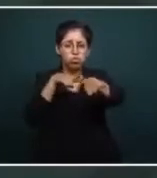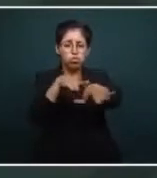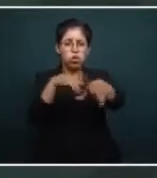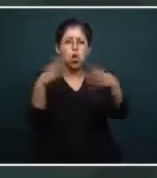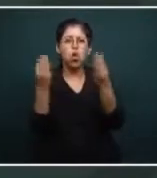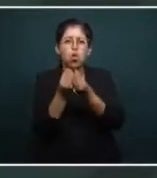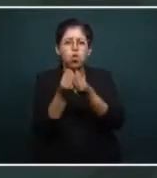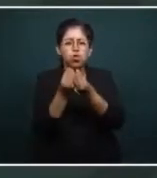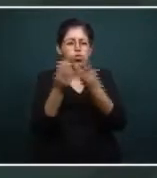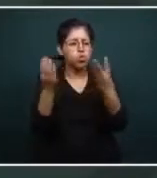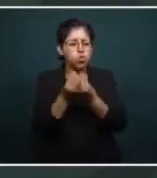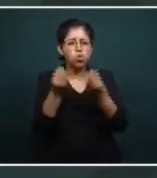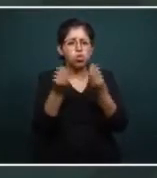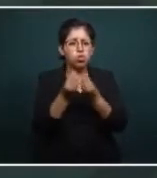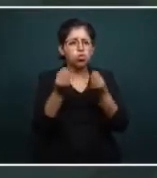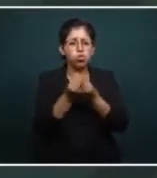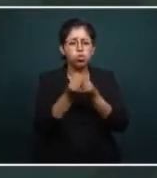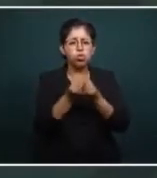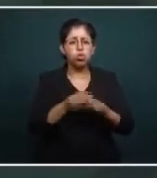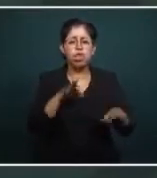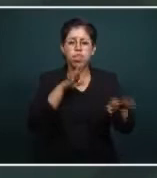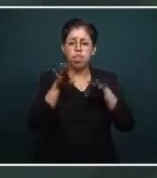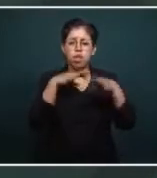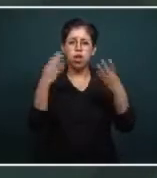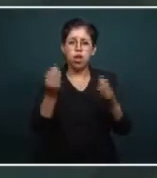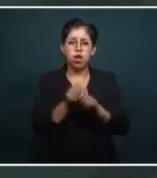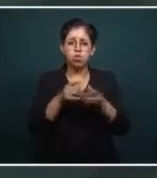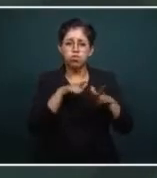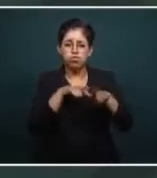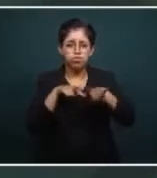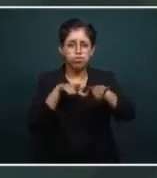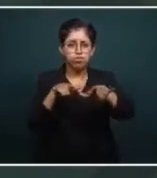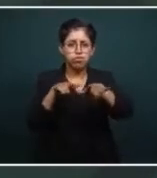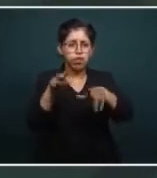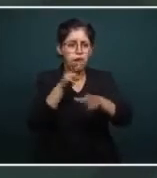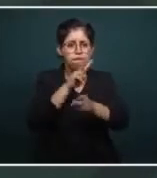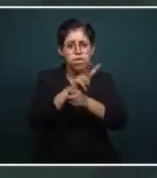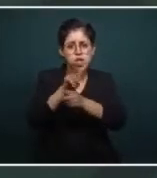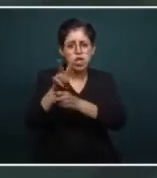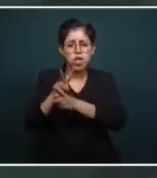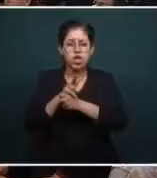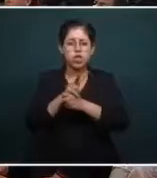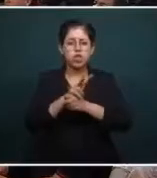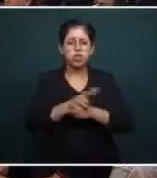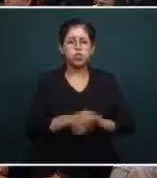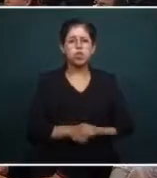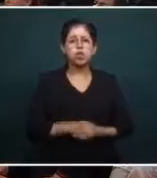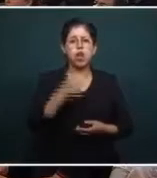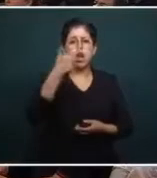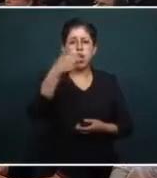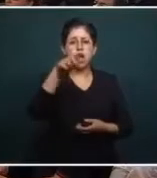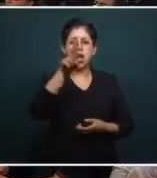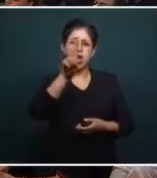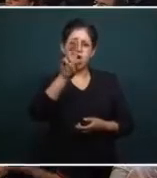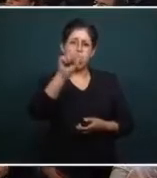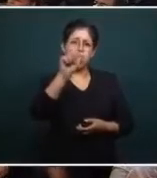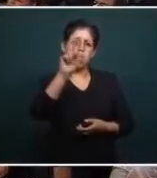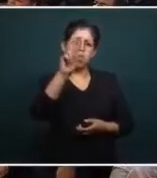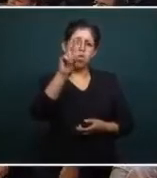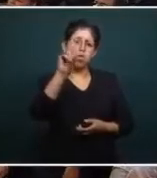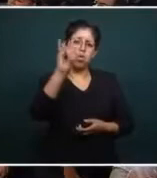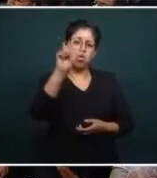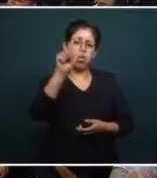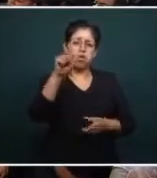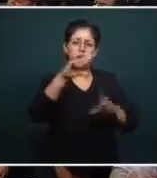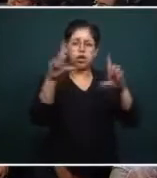is that all the action recaiga that en las come operaciones de la Guardia Nacional. in the operation of the National Guard,